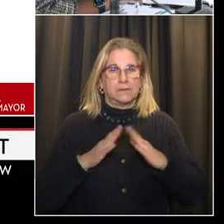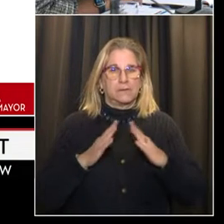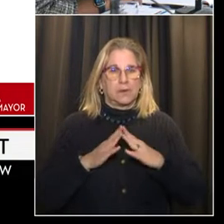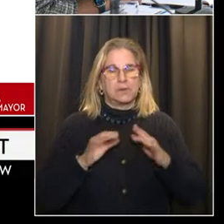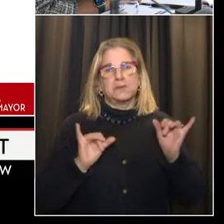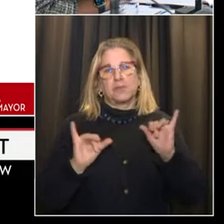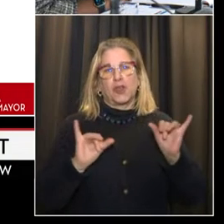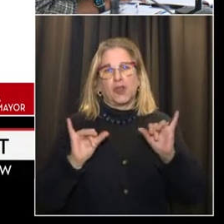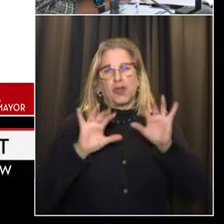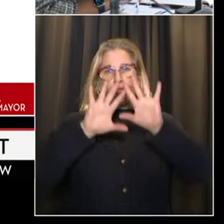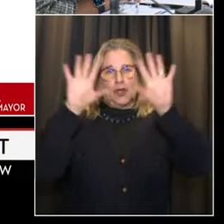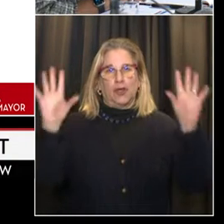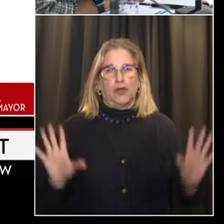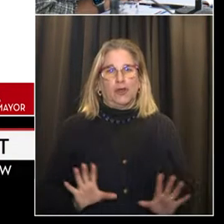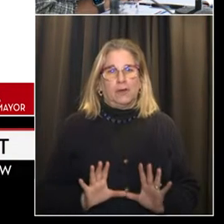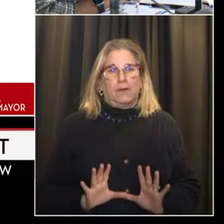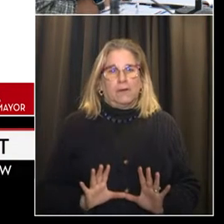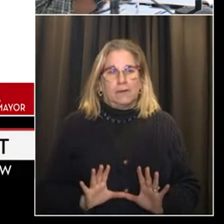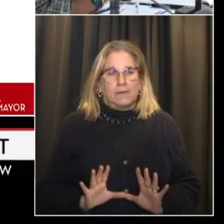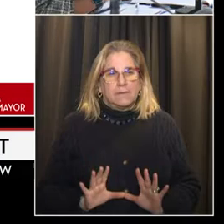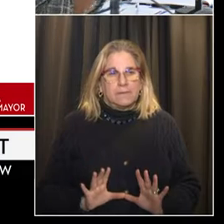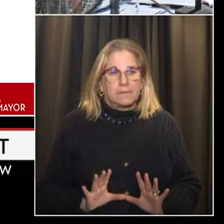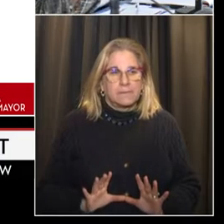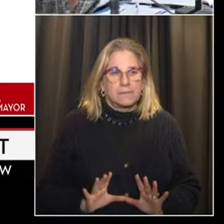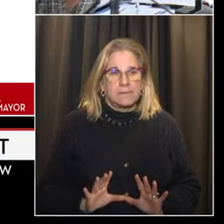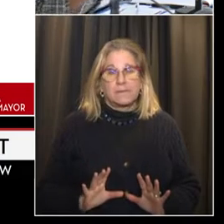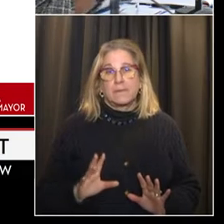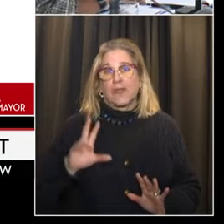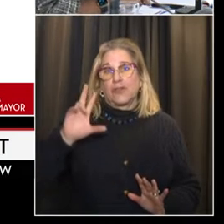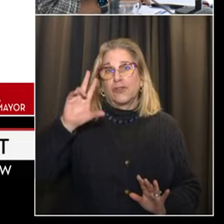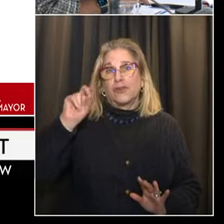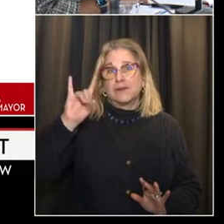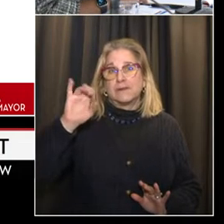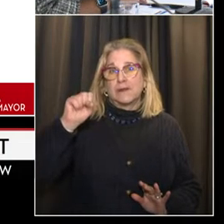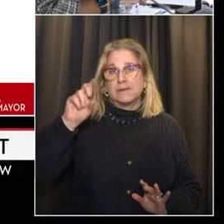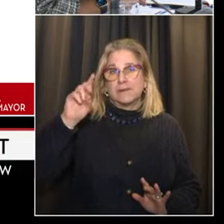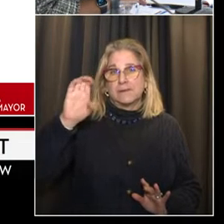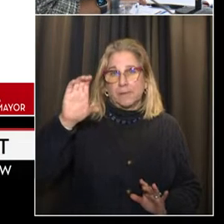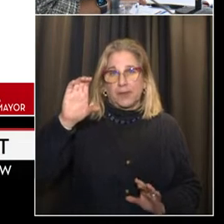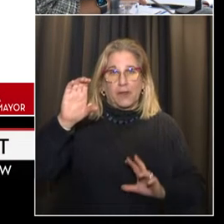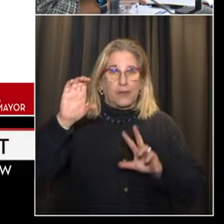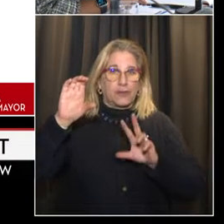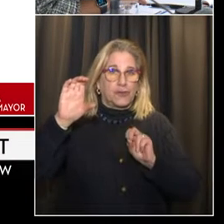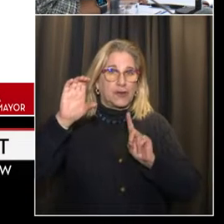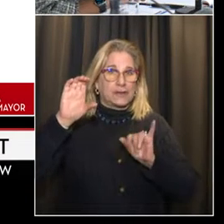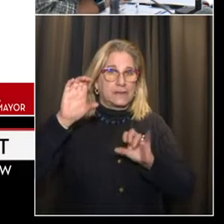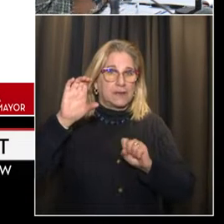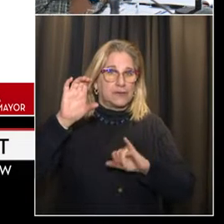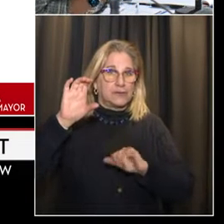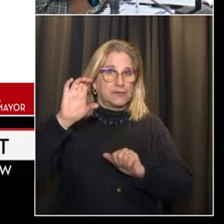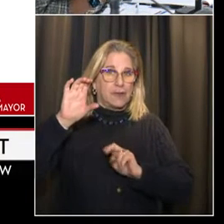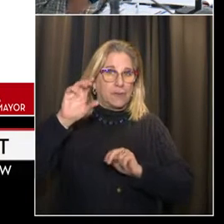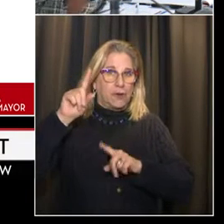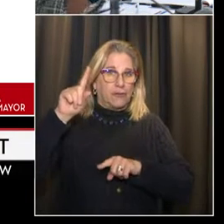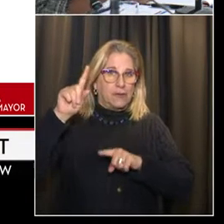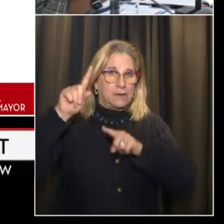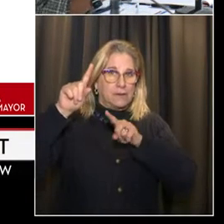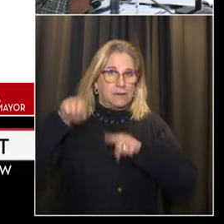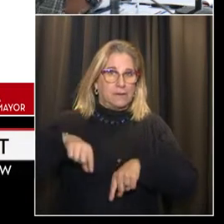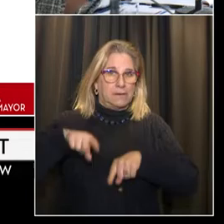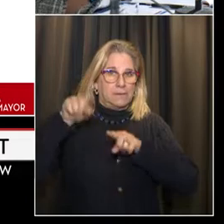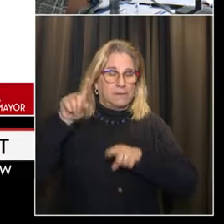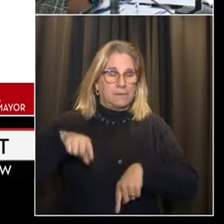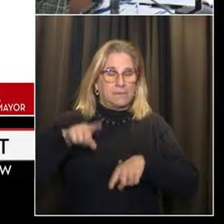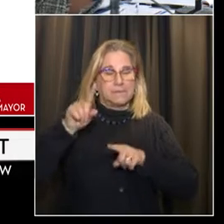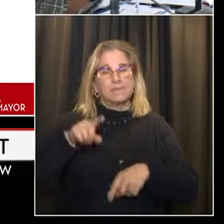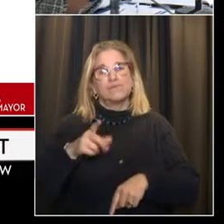so overall, an 83% reduction in violent crime in that 30-60 and a 19% reduction in property